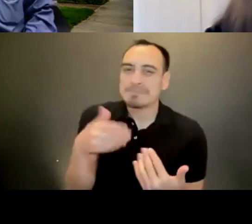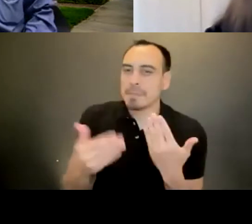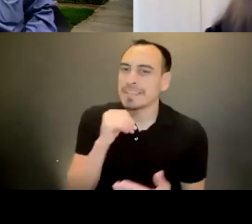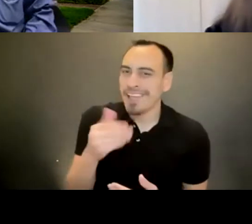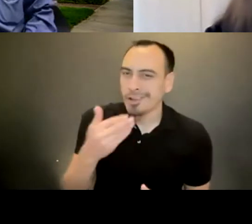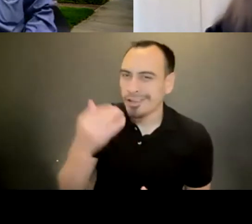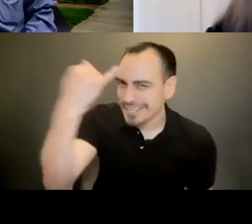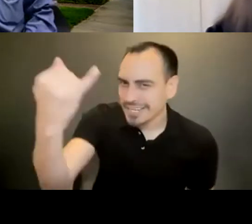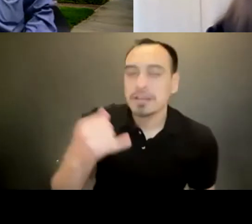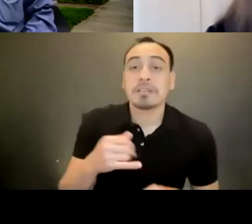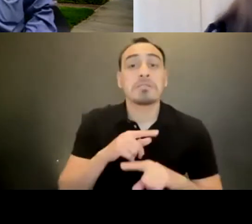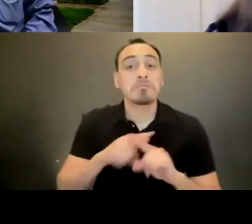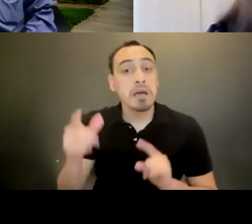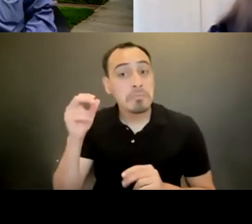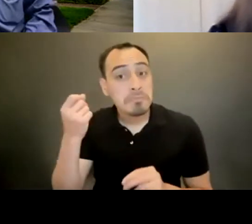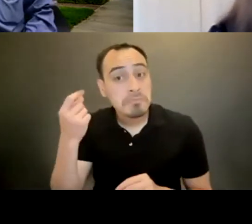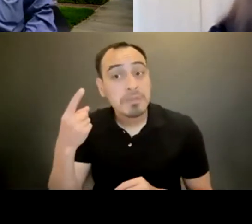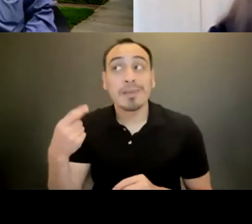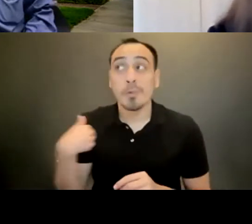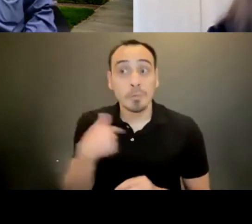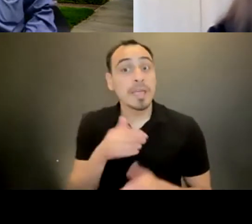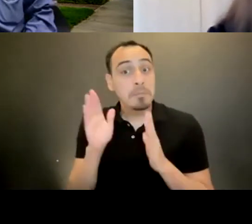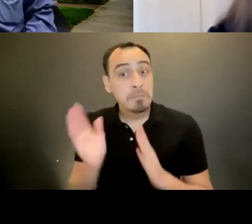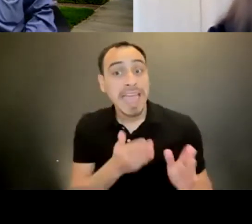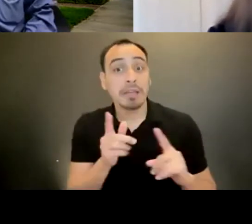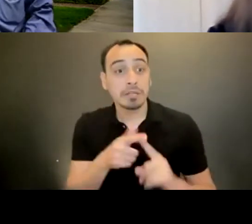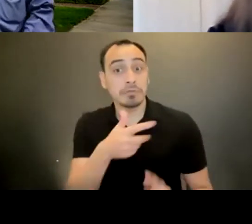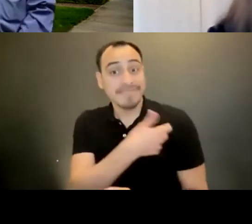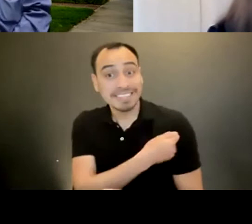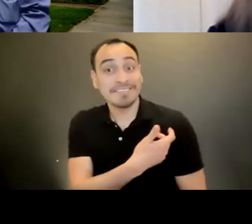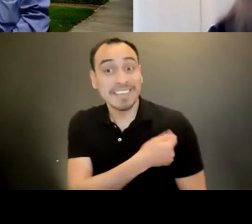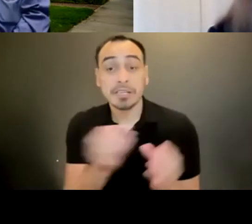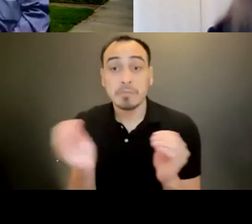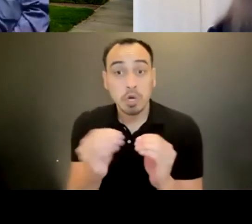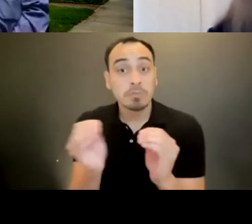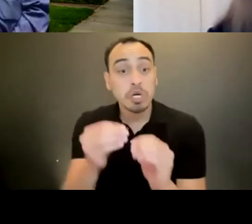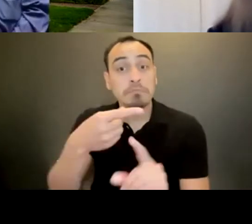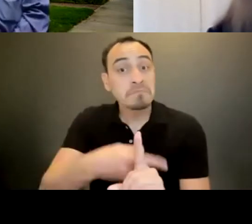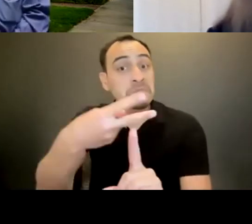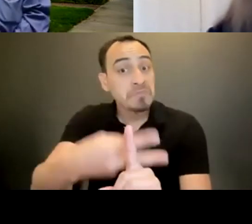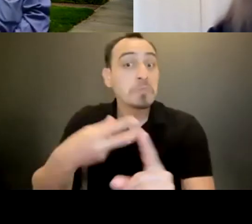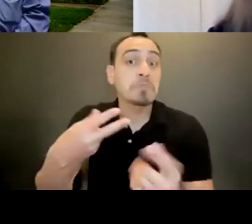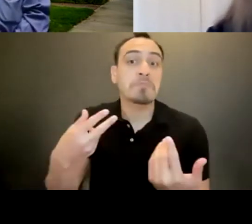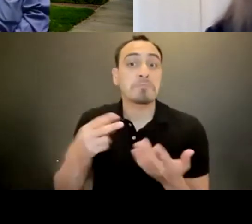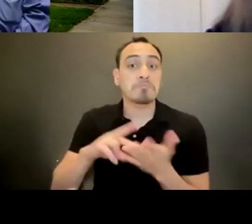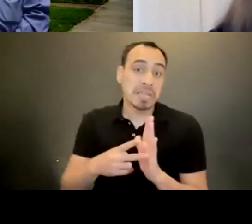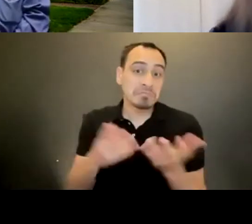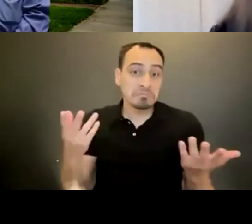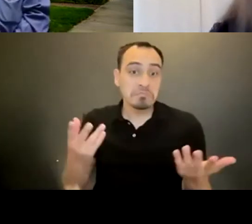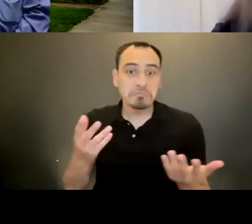few months, and that, you know, we appreciate the people being excited about being vaccinated.